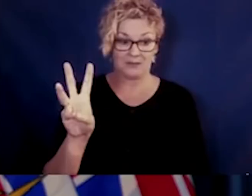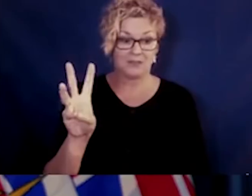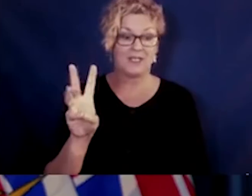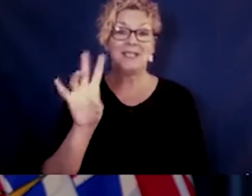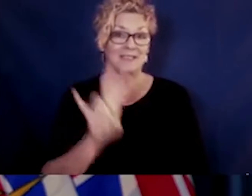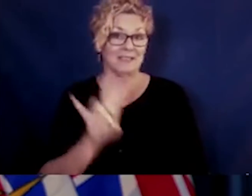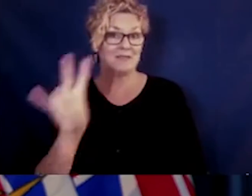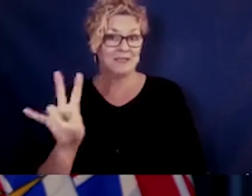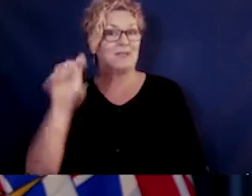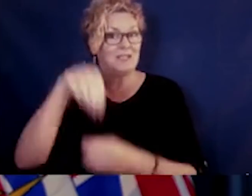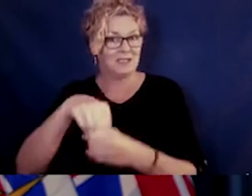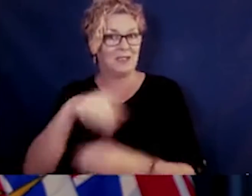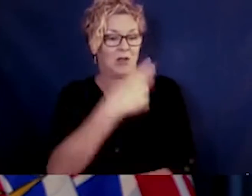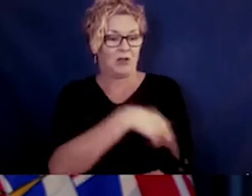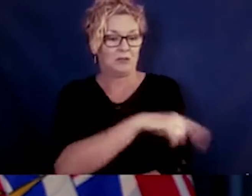We have